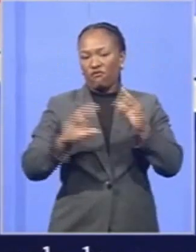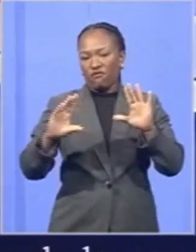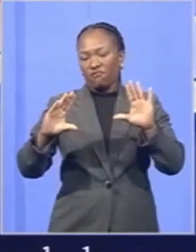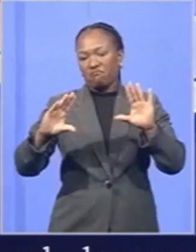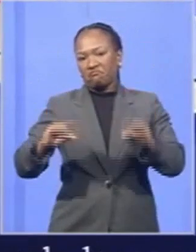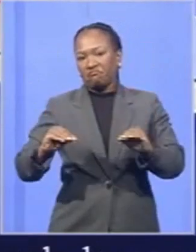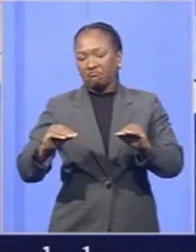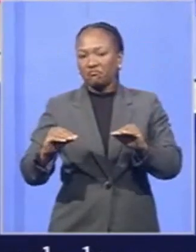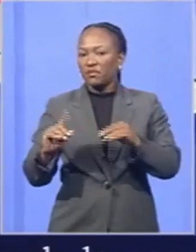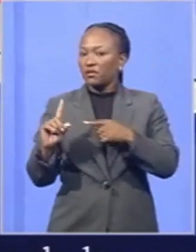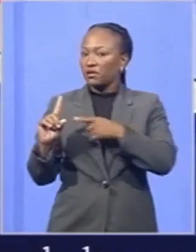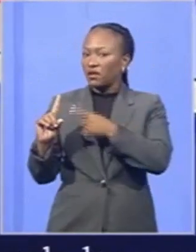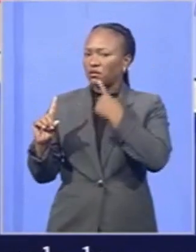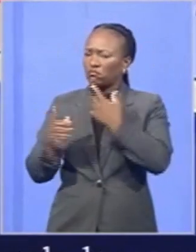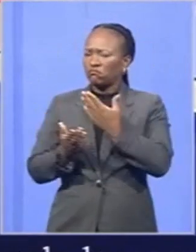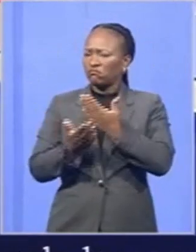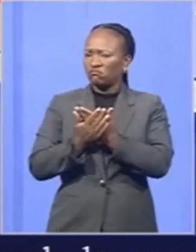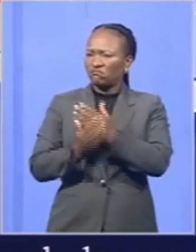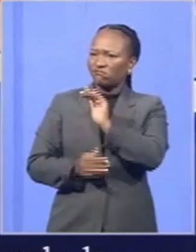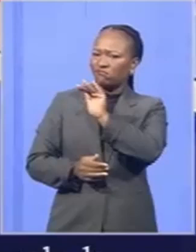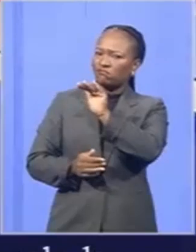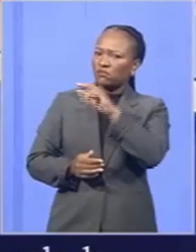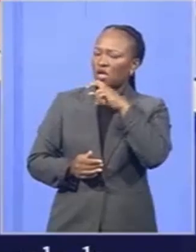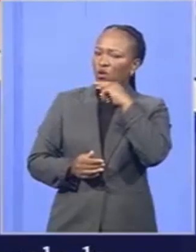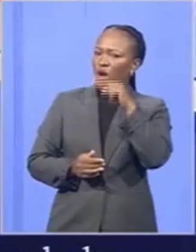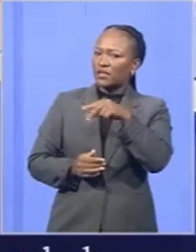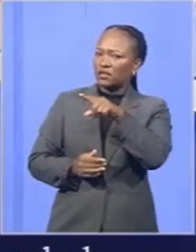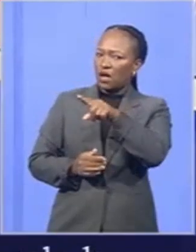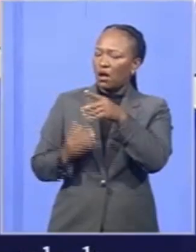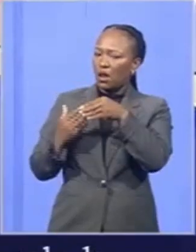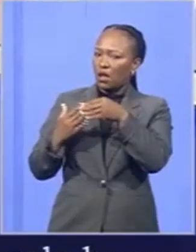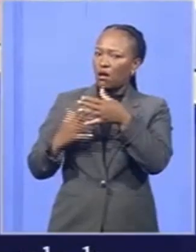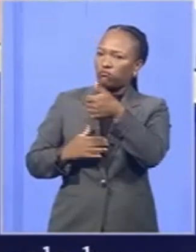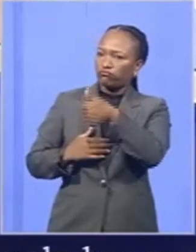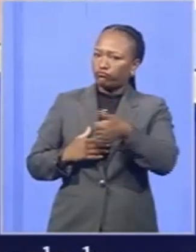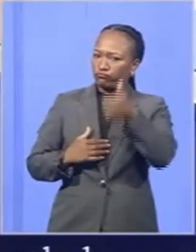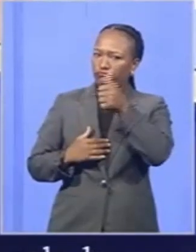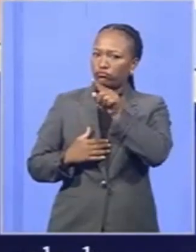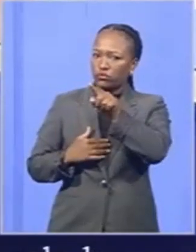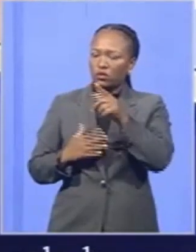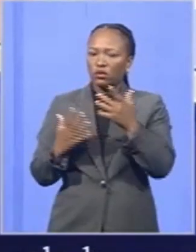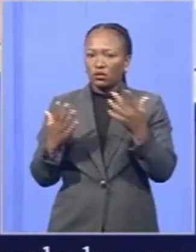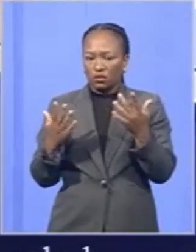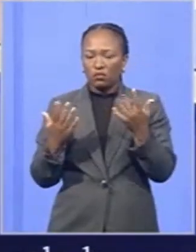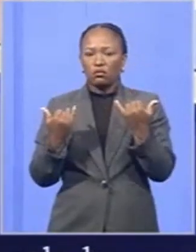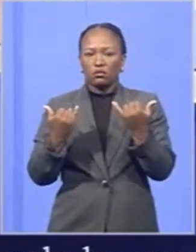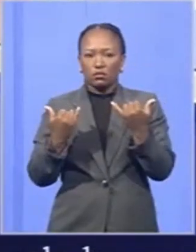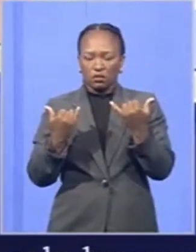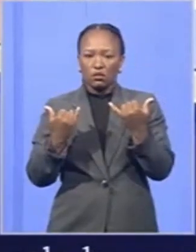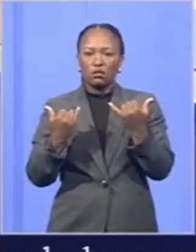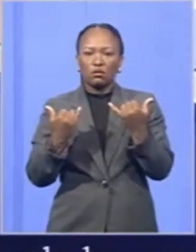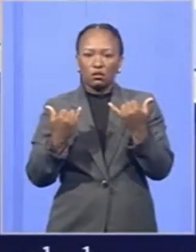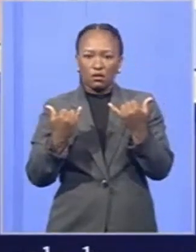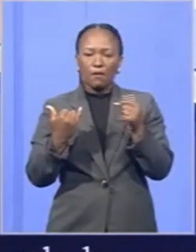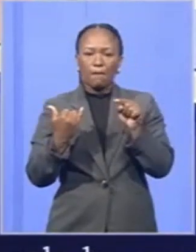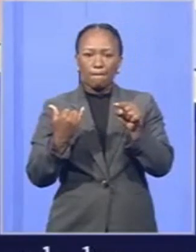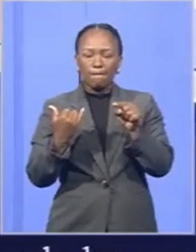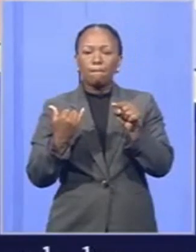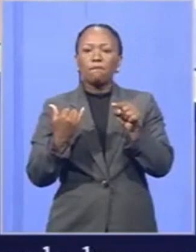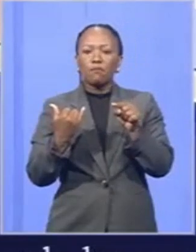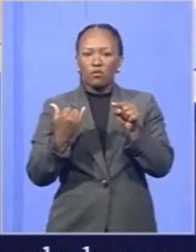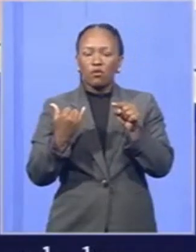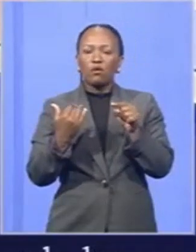ka kgona hore a buisane le naha ya Russia le moetapele wa Russia mme re a tseba hore o ikemiseditse hore a buisane le Vladimir